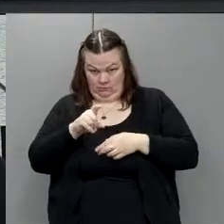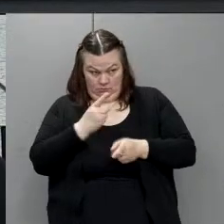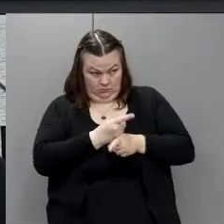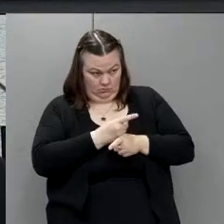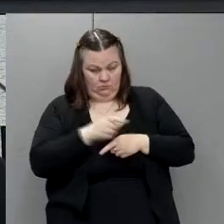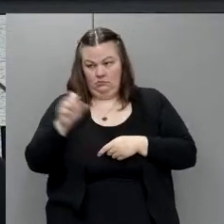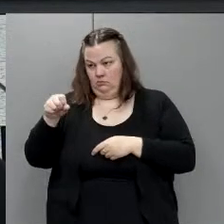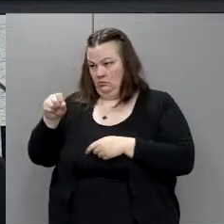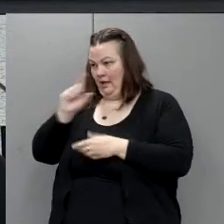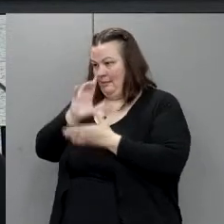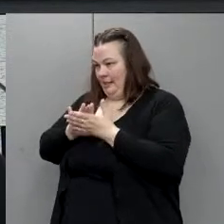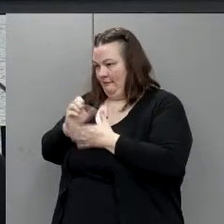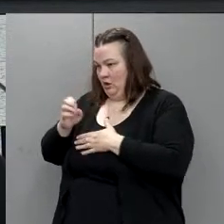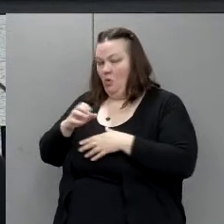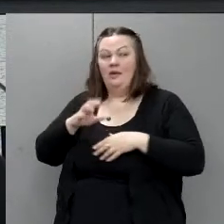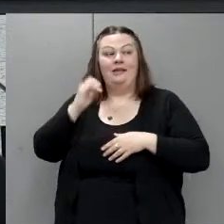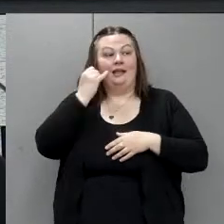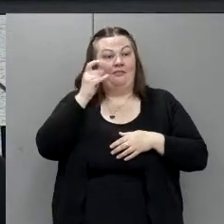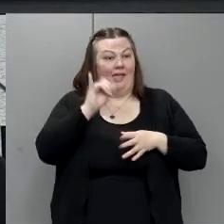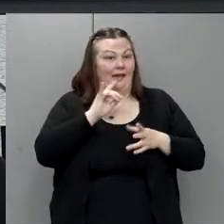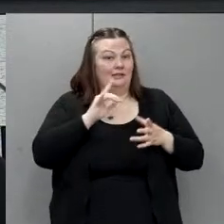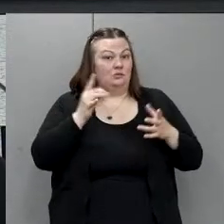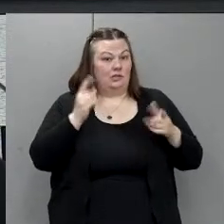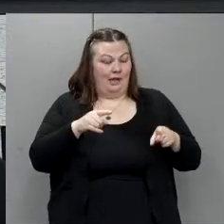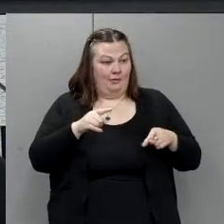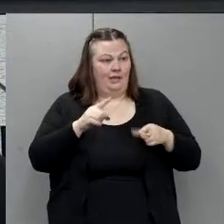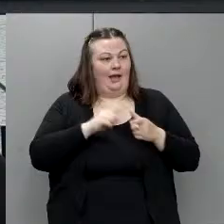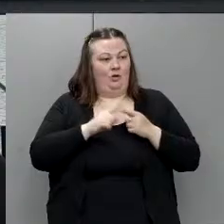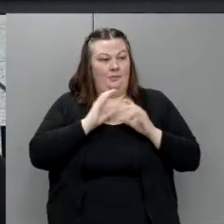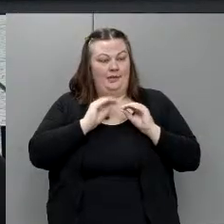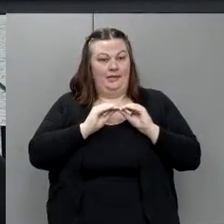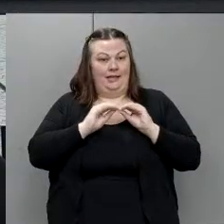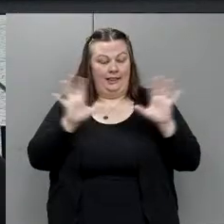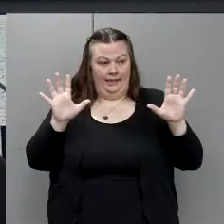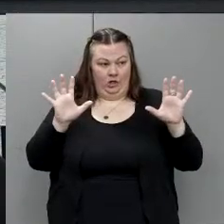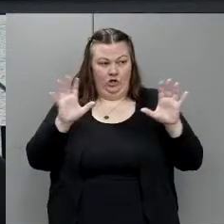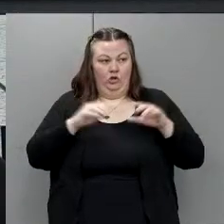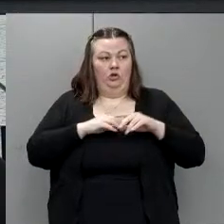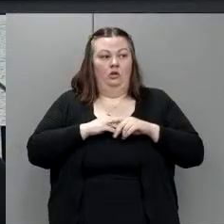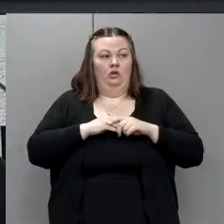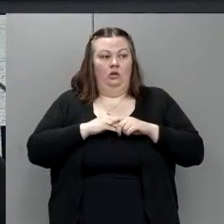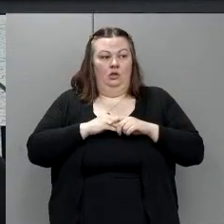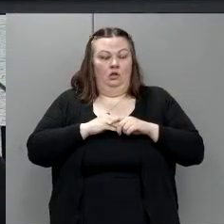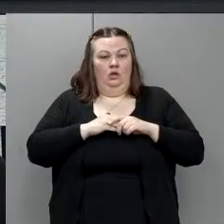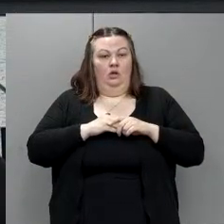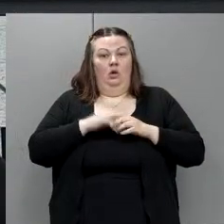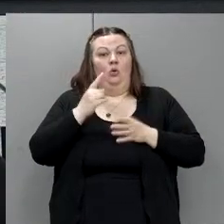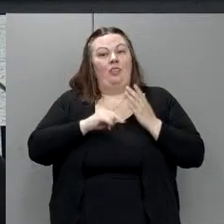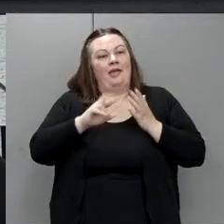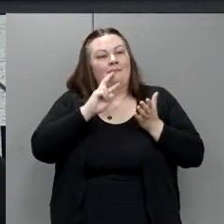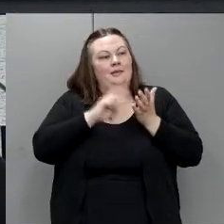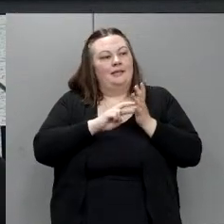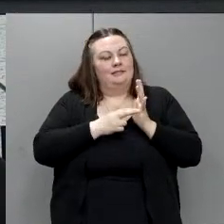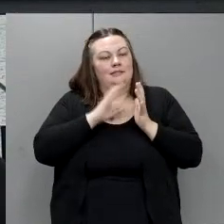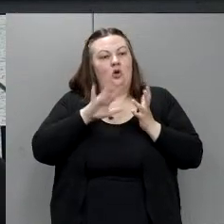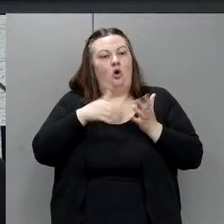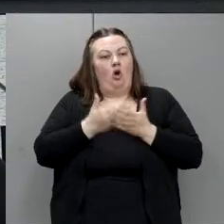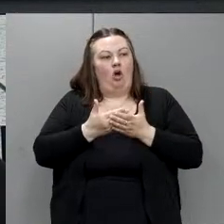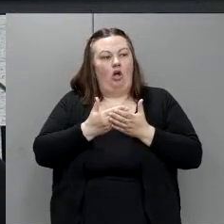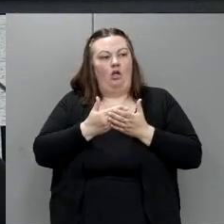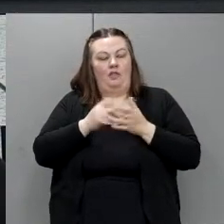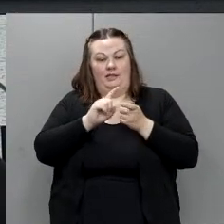I believe so. And if that's the case, I want to be clear that what that means is that all